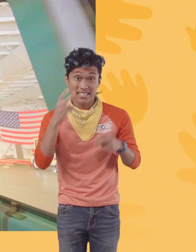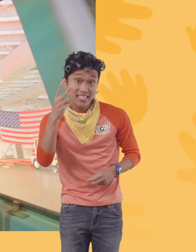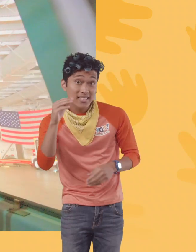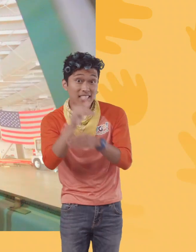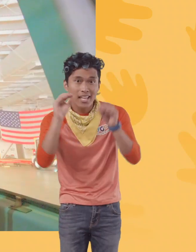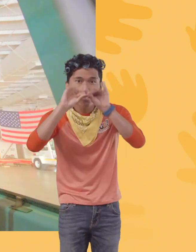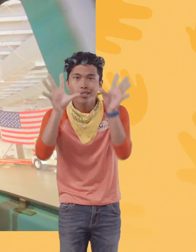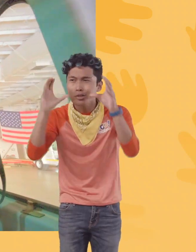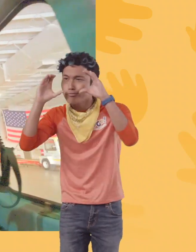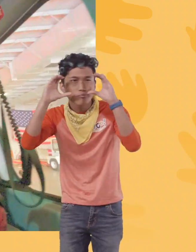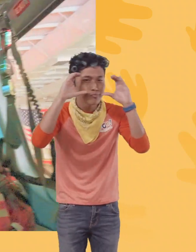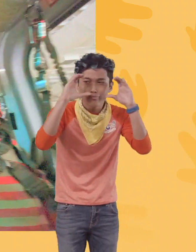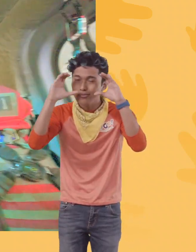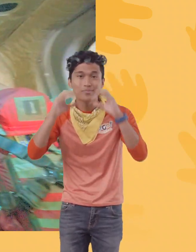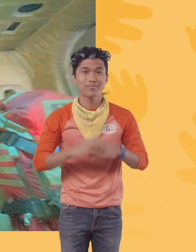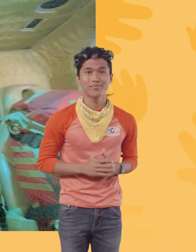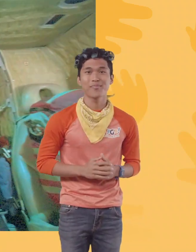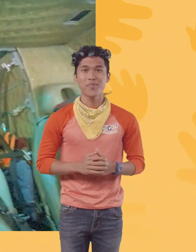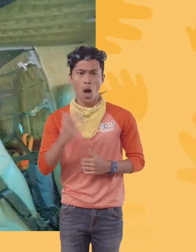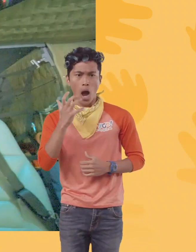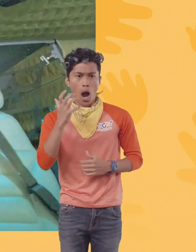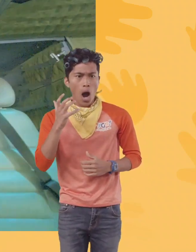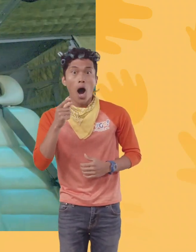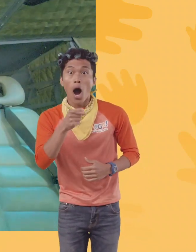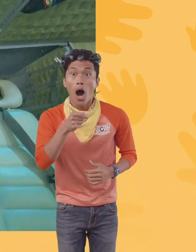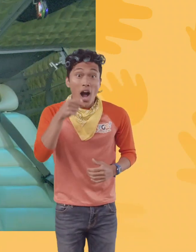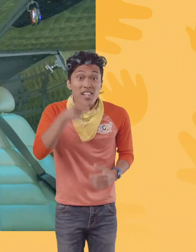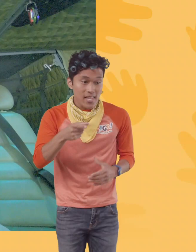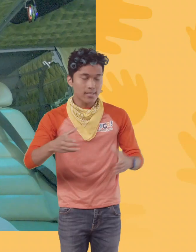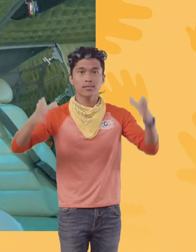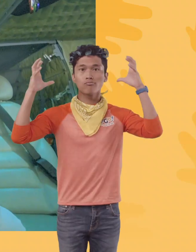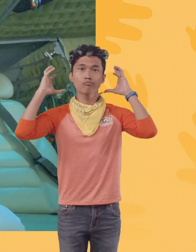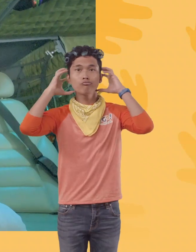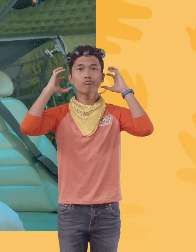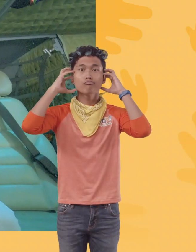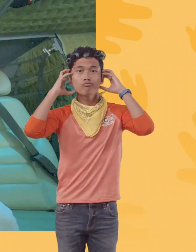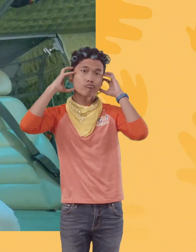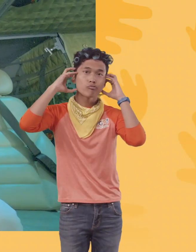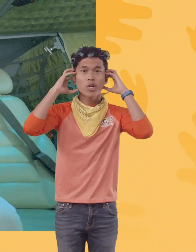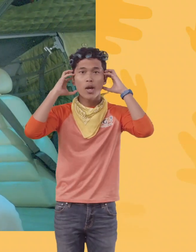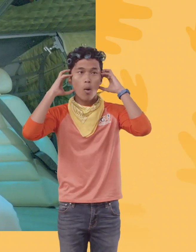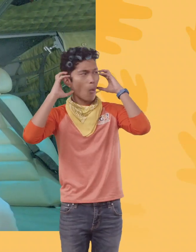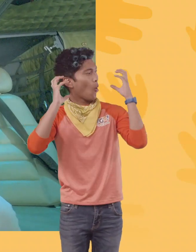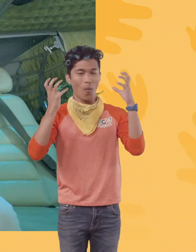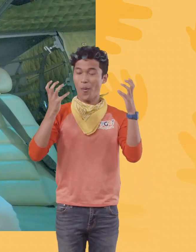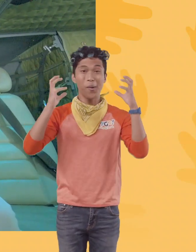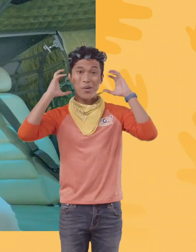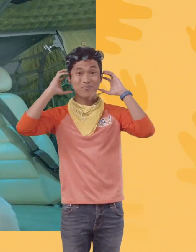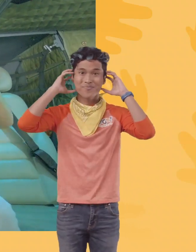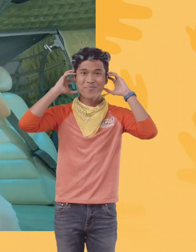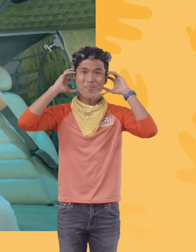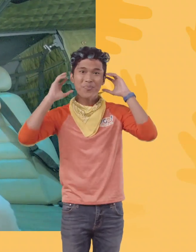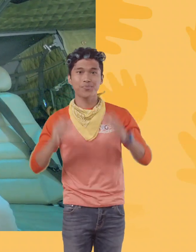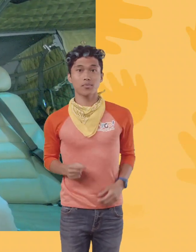you. Ooh, whoa, this is a headset. Wow, you put it on your